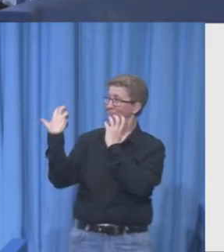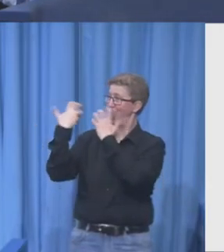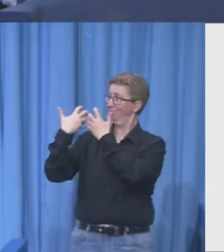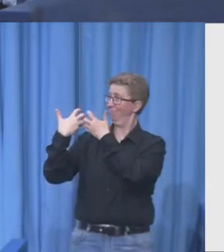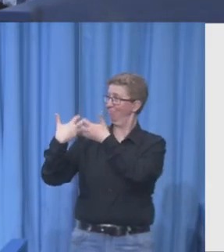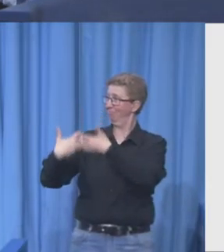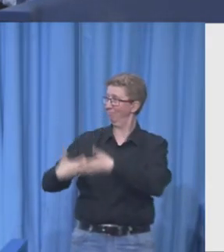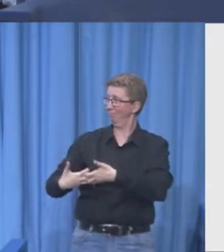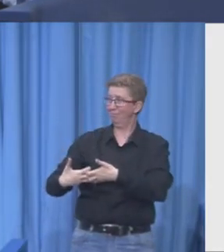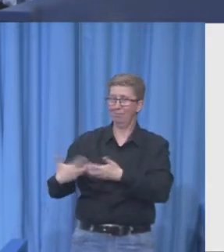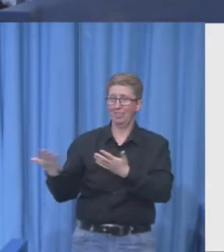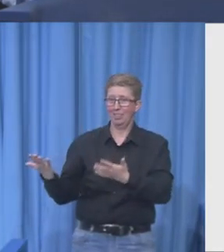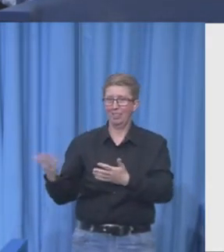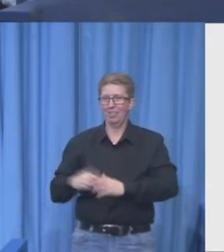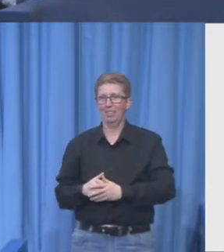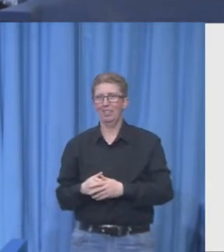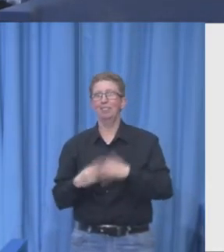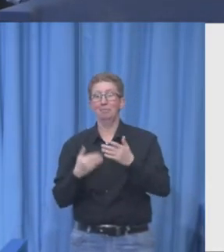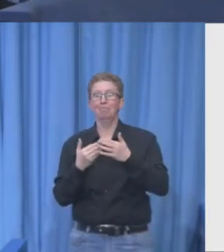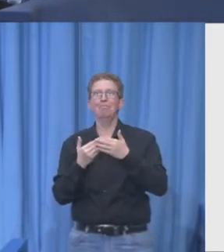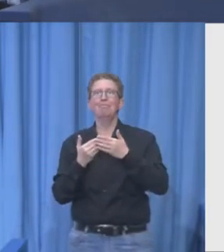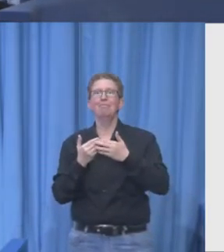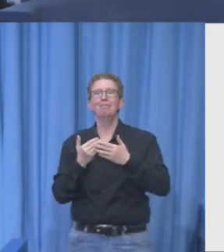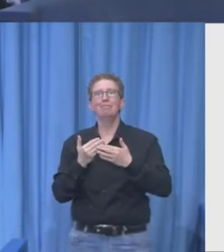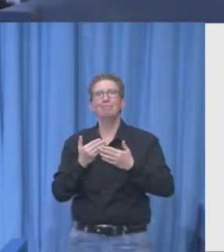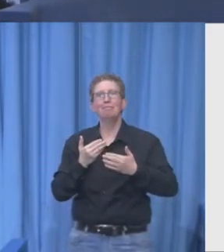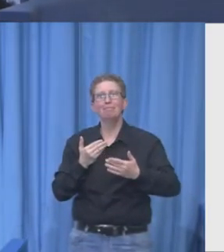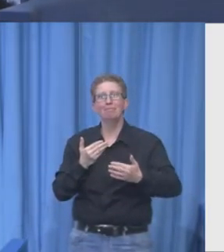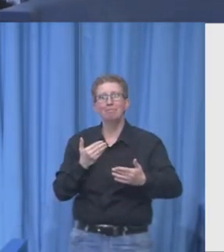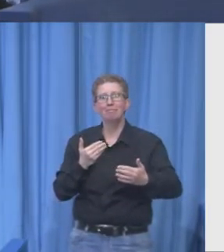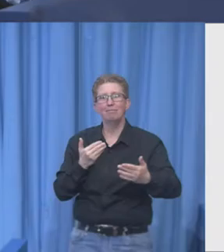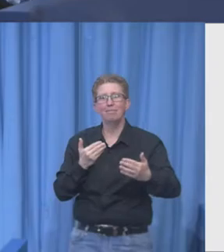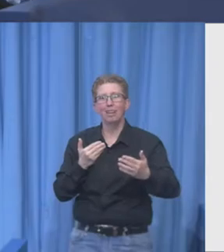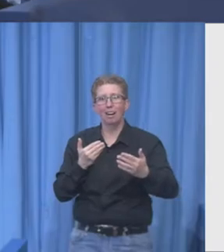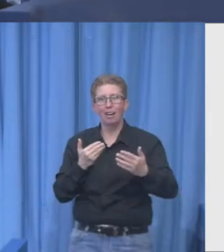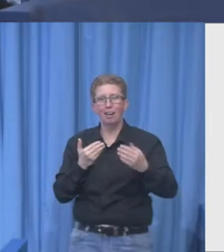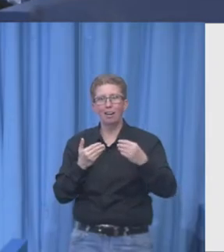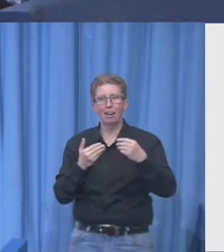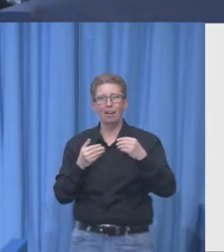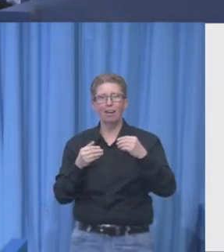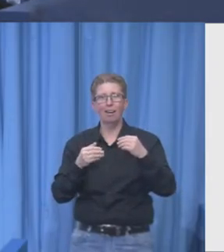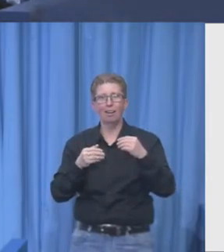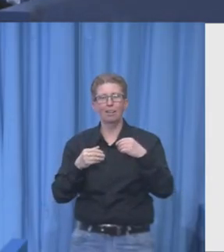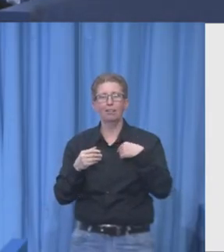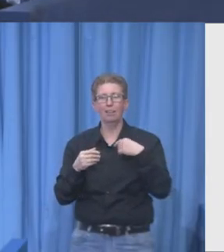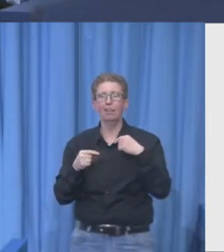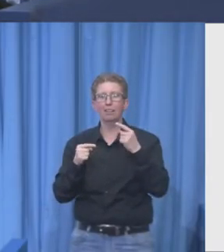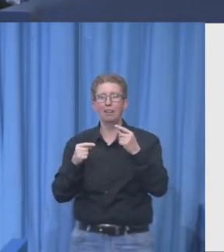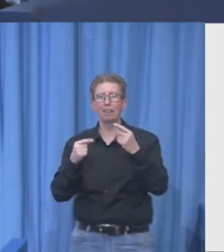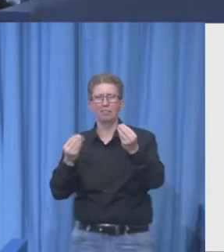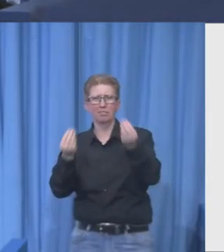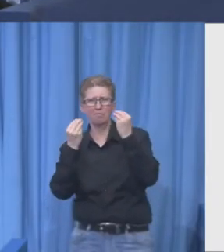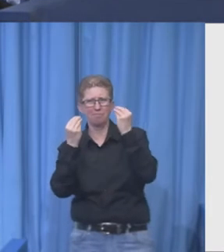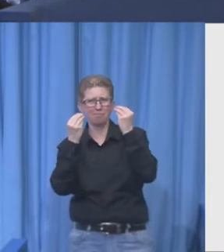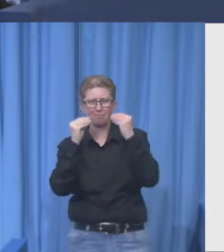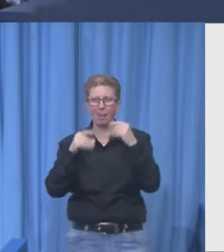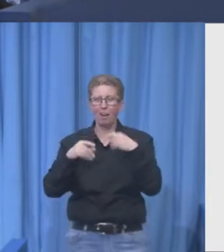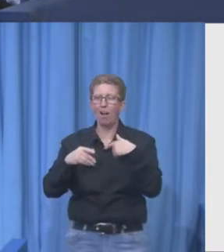I got more and more works, and now I have been working